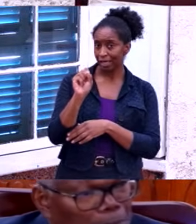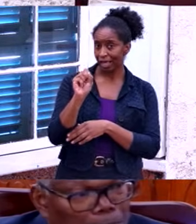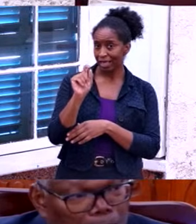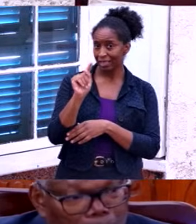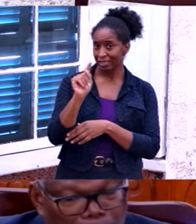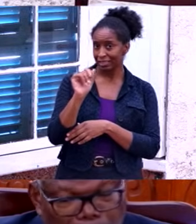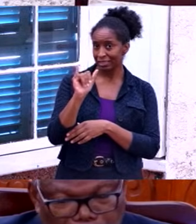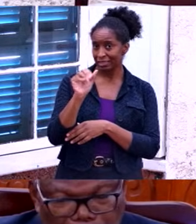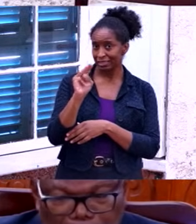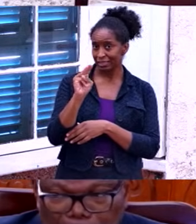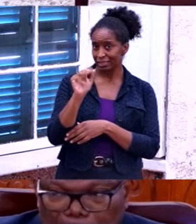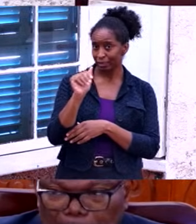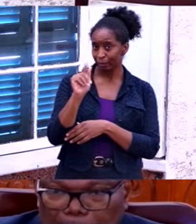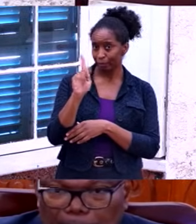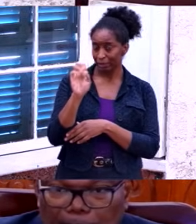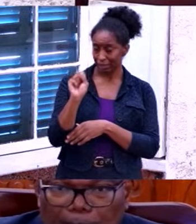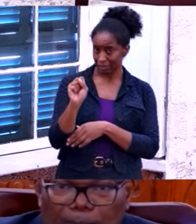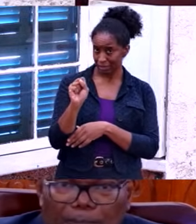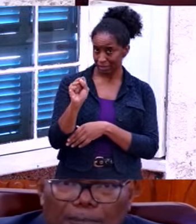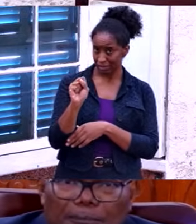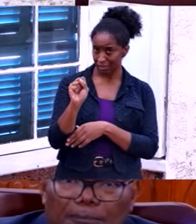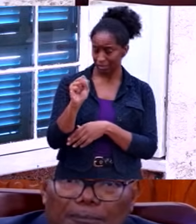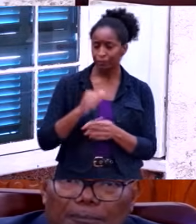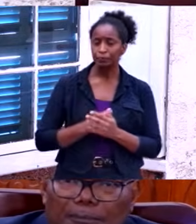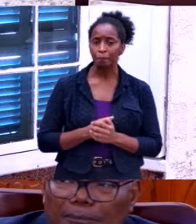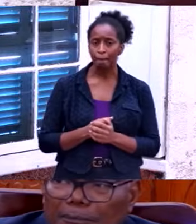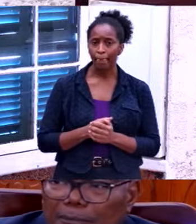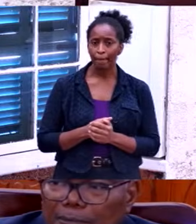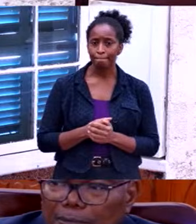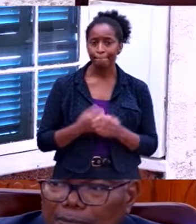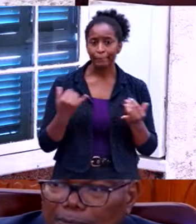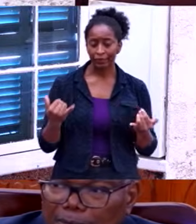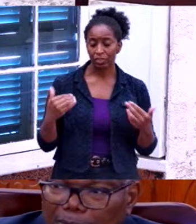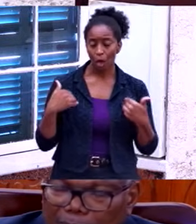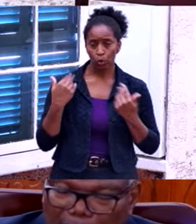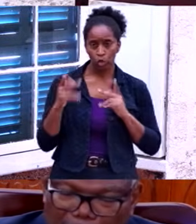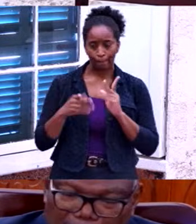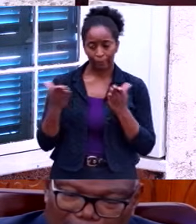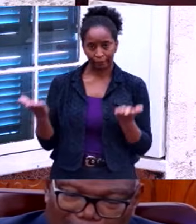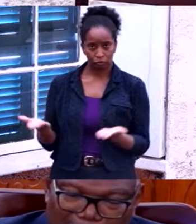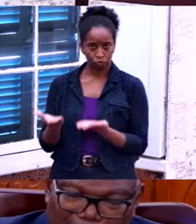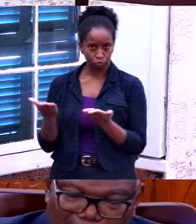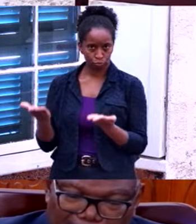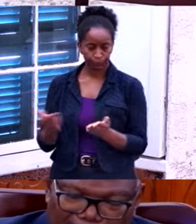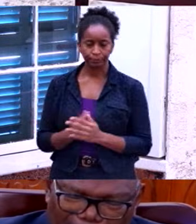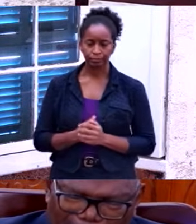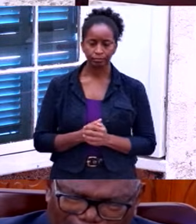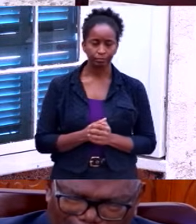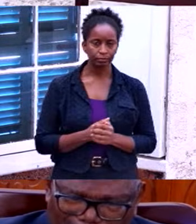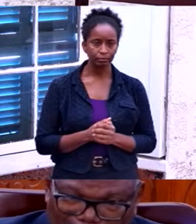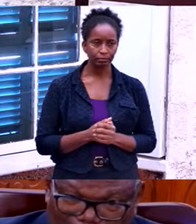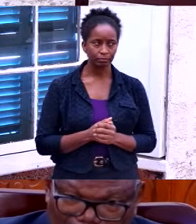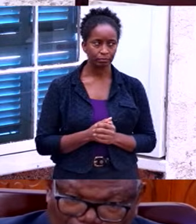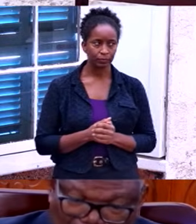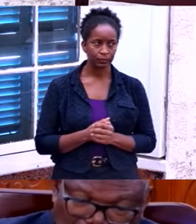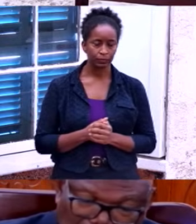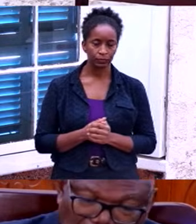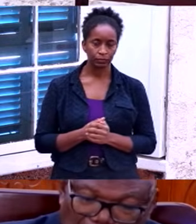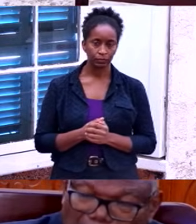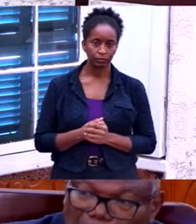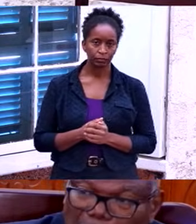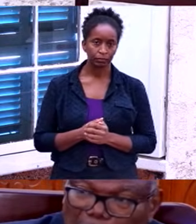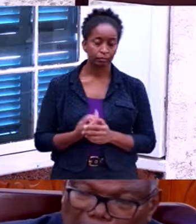can see that. Equally, now that we have the young people in here, another recommendation, we were very concerned